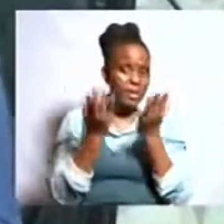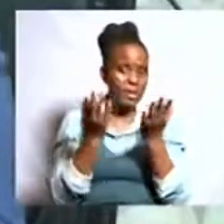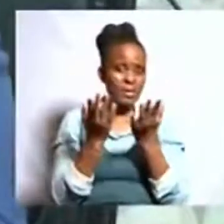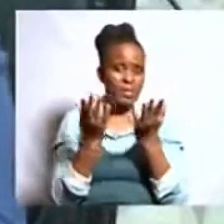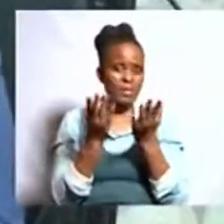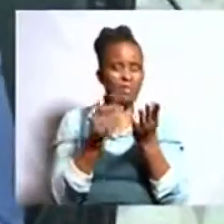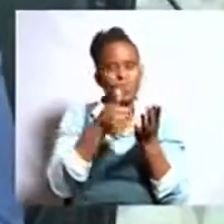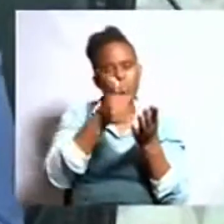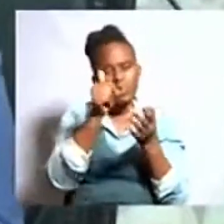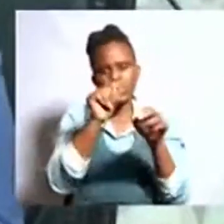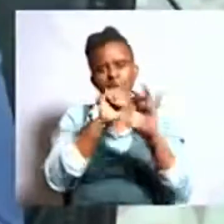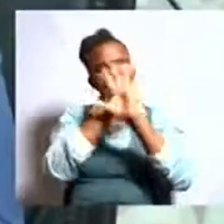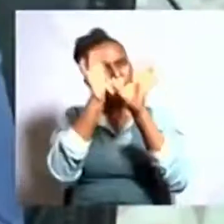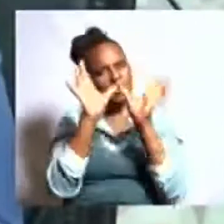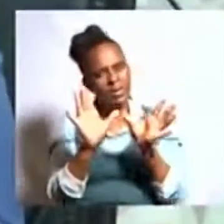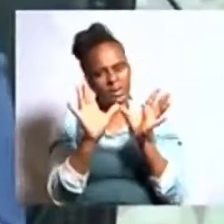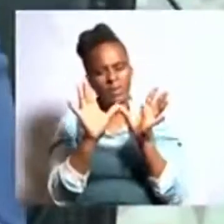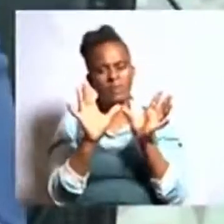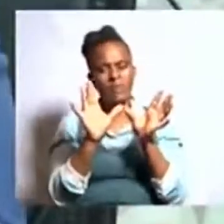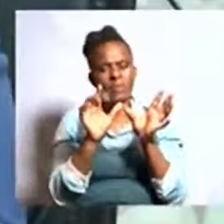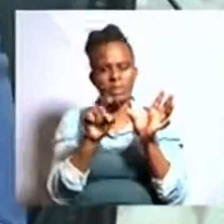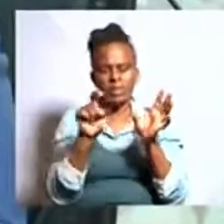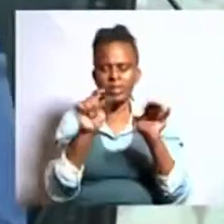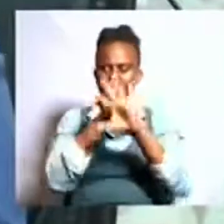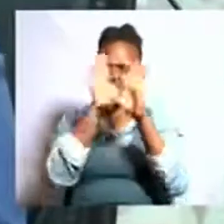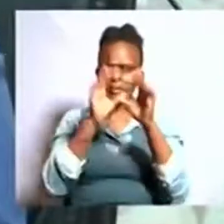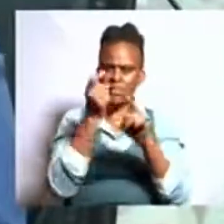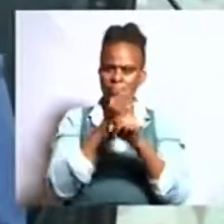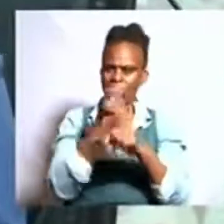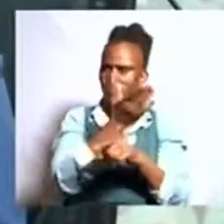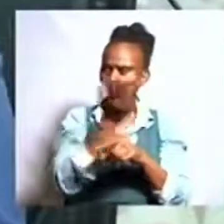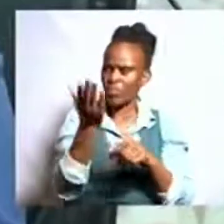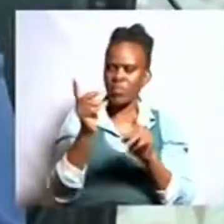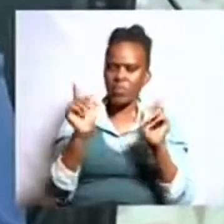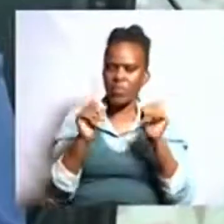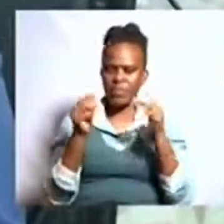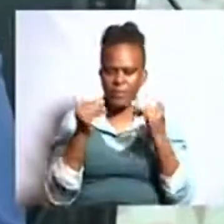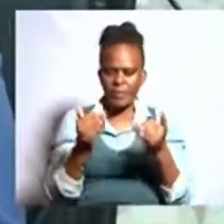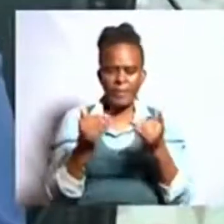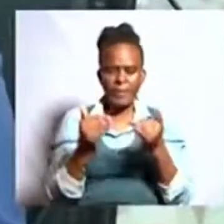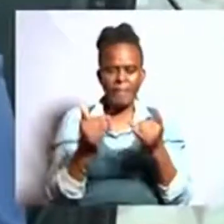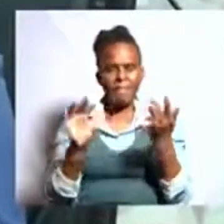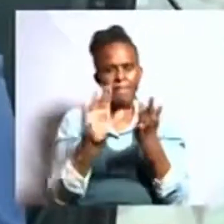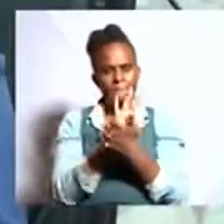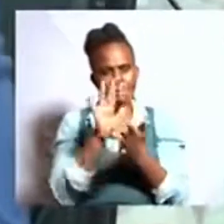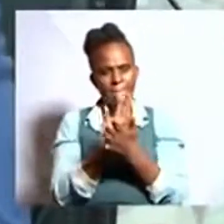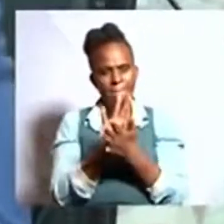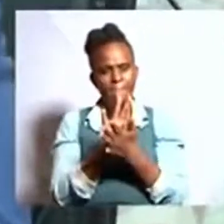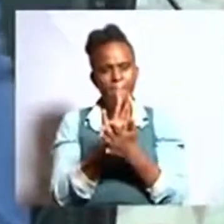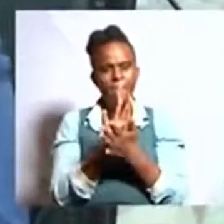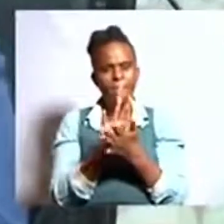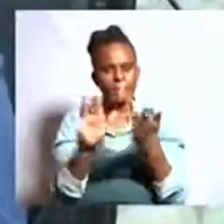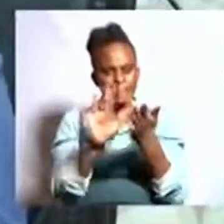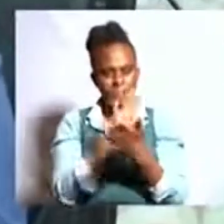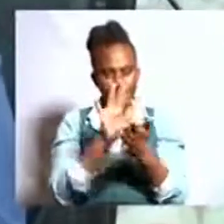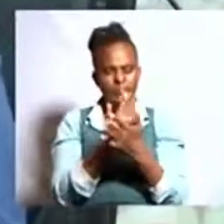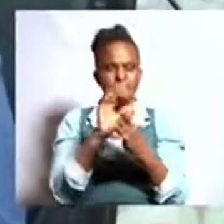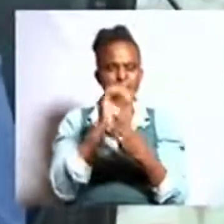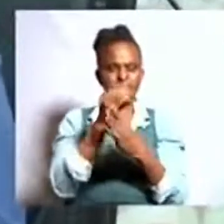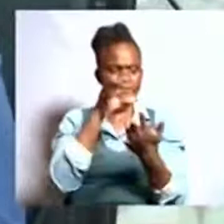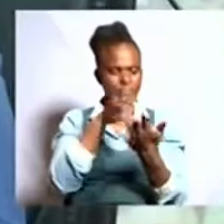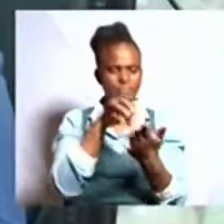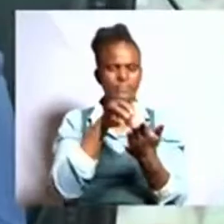you sought clarity. You are supposed to seek clarity from the document, the source of the document or the source of a